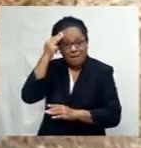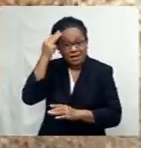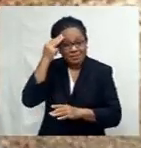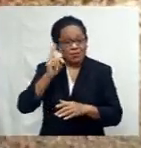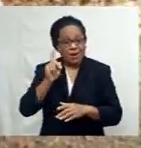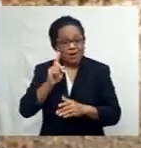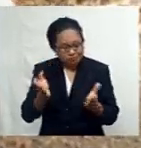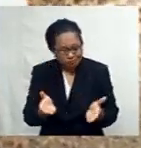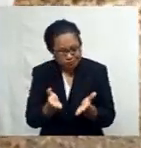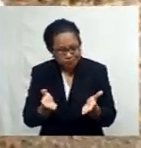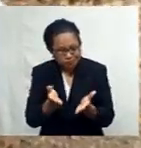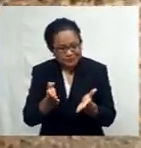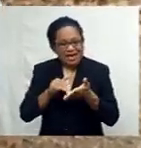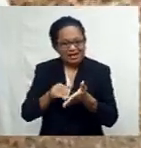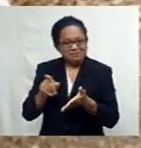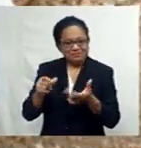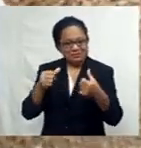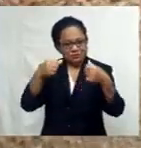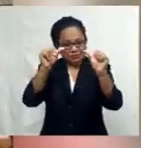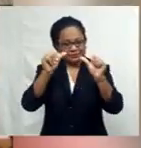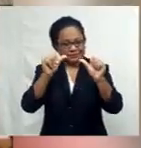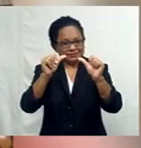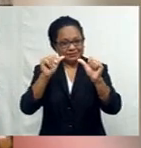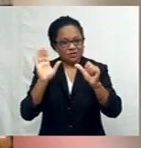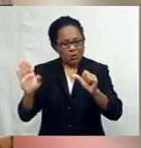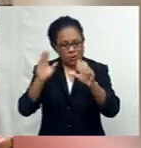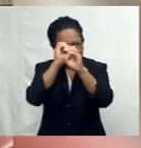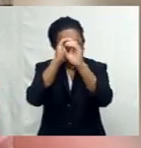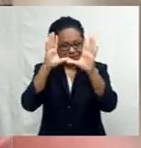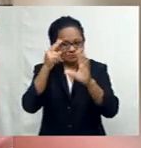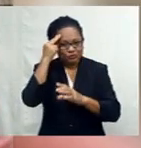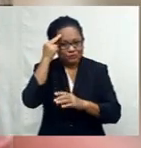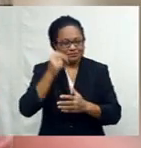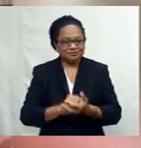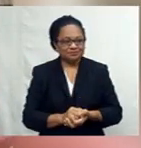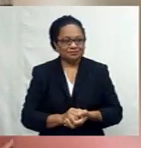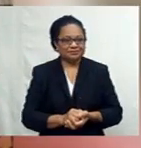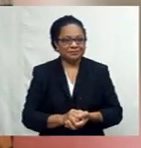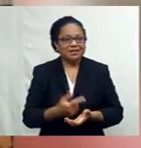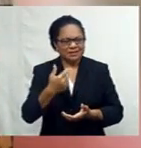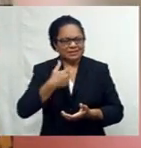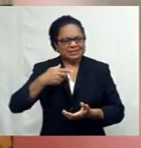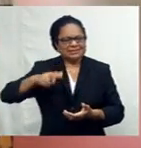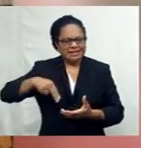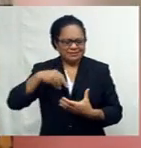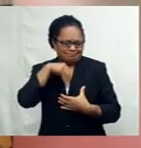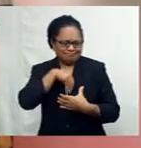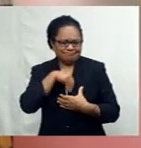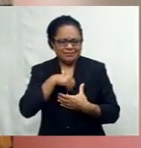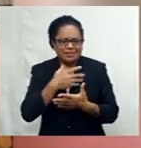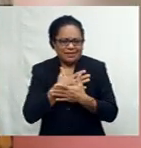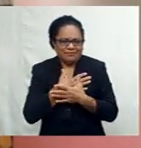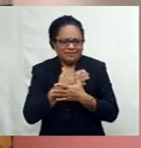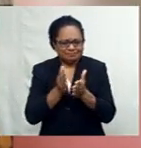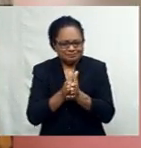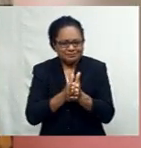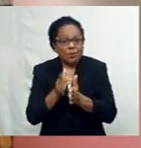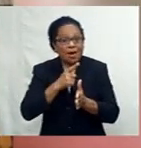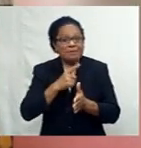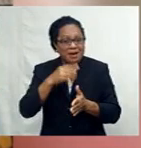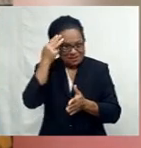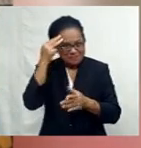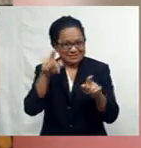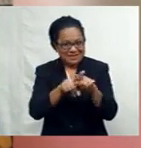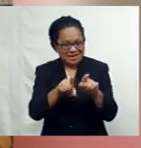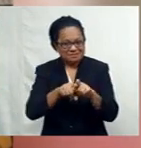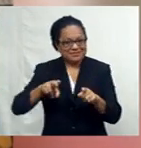in helping her achieve her dreams. Interest in dancing was always there in me. It's maybe because my mom was a dancer